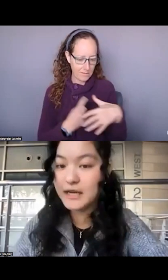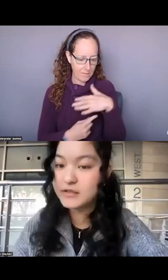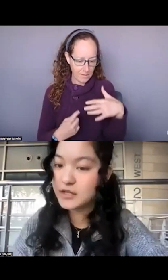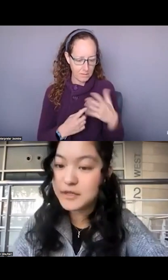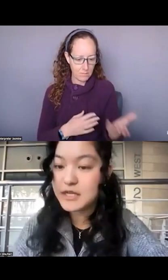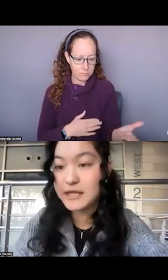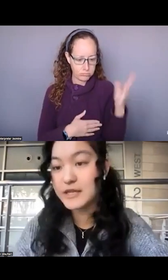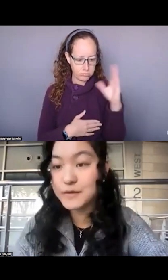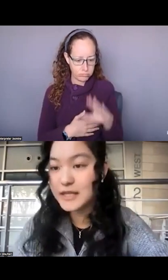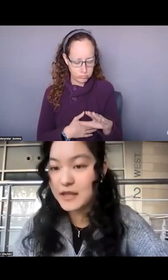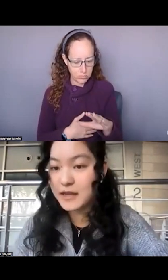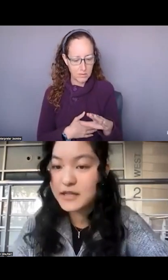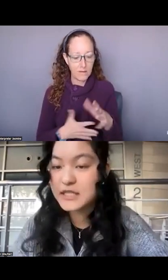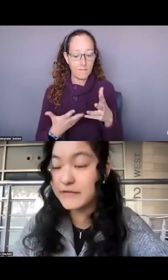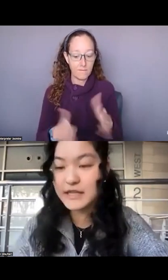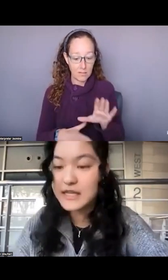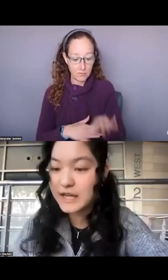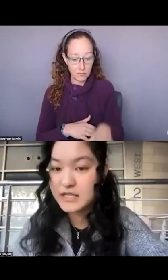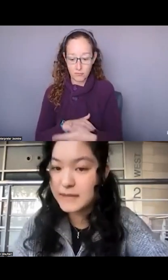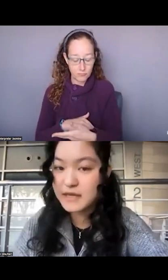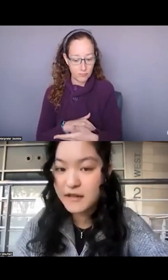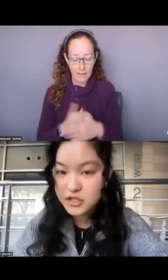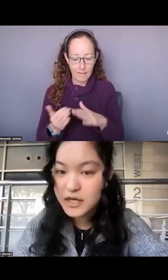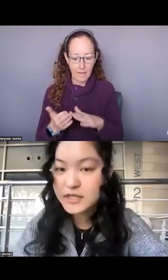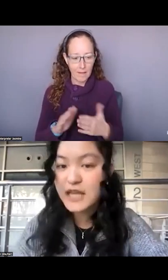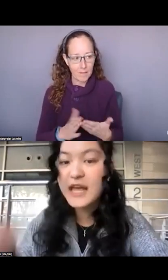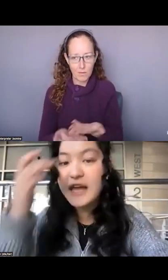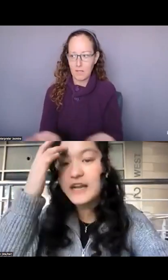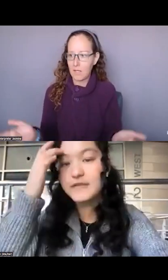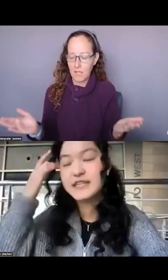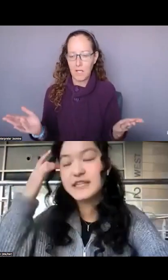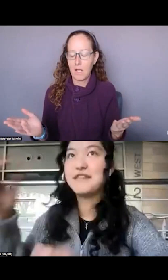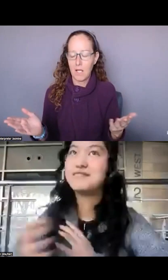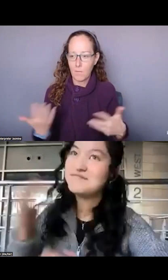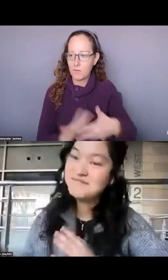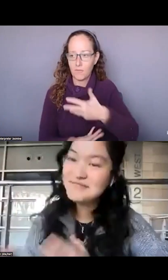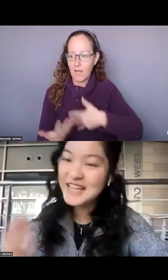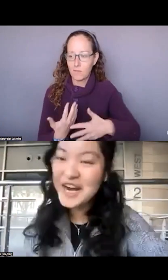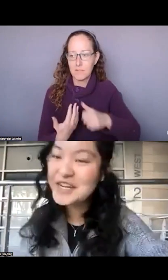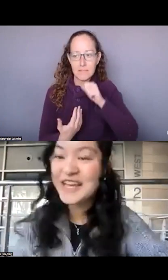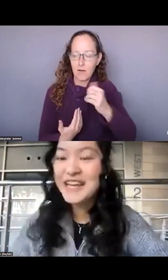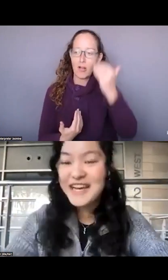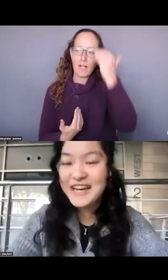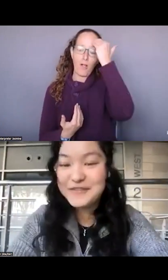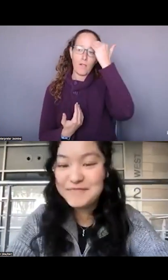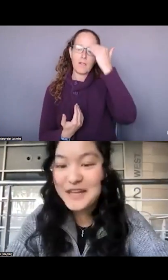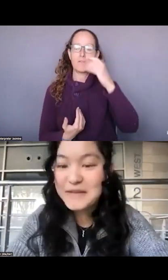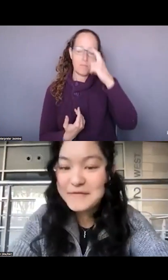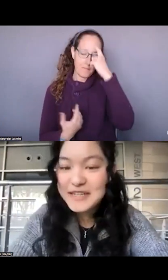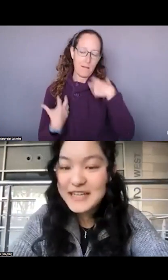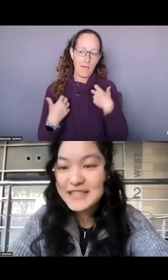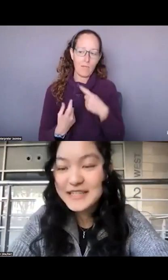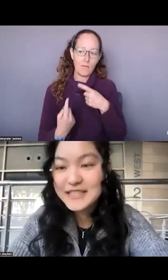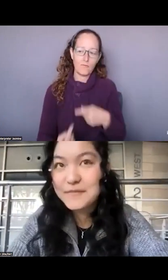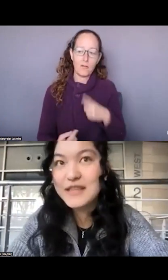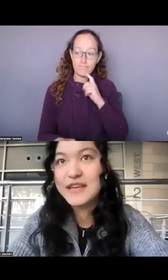day, coming back to the community, I didn't really acknowledge the validity of these mental health struggles. And it was kind of like irony that made